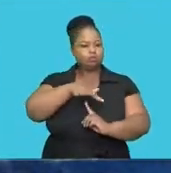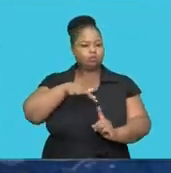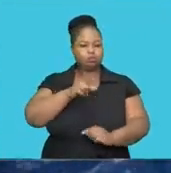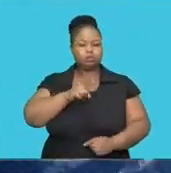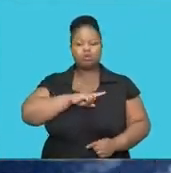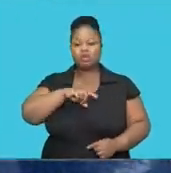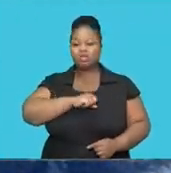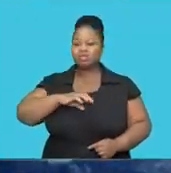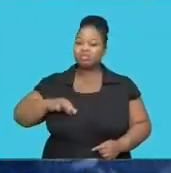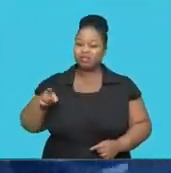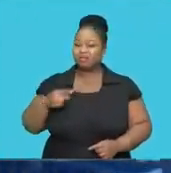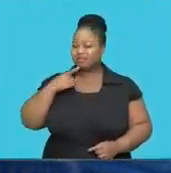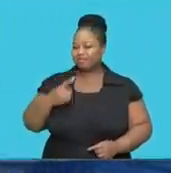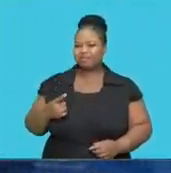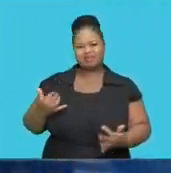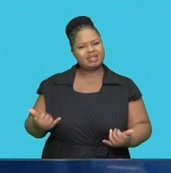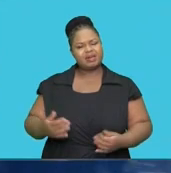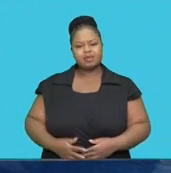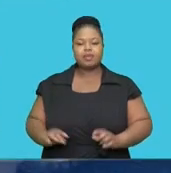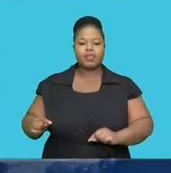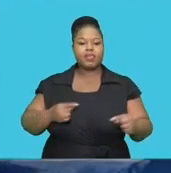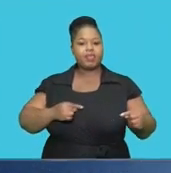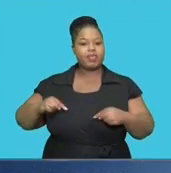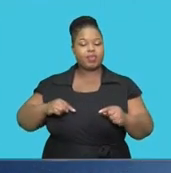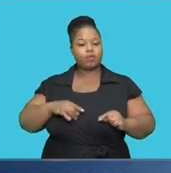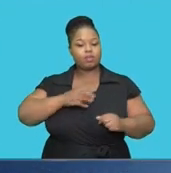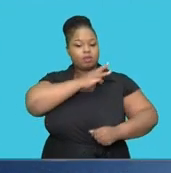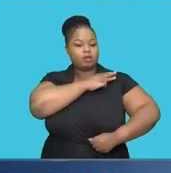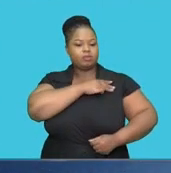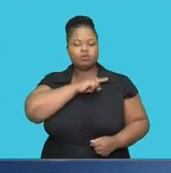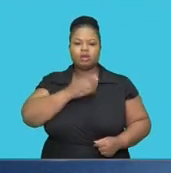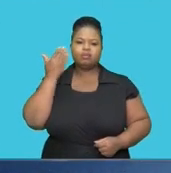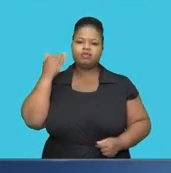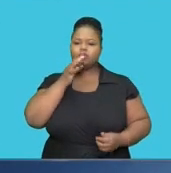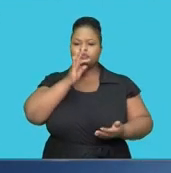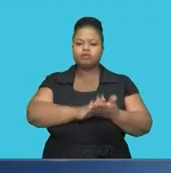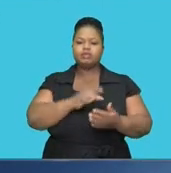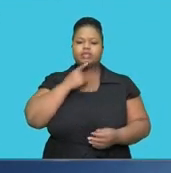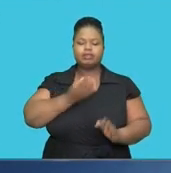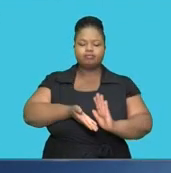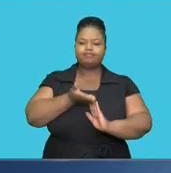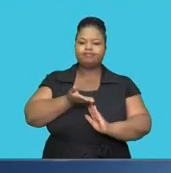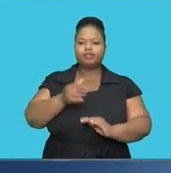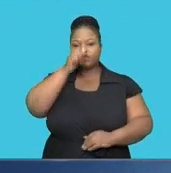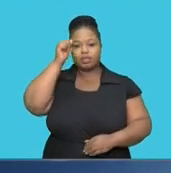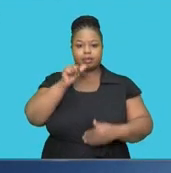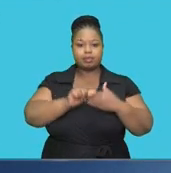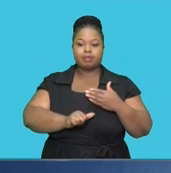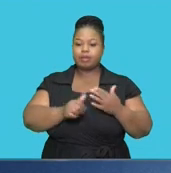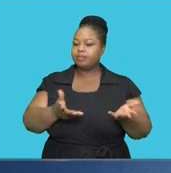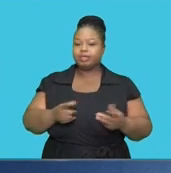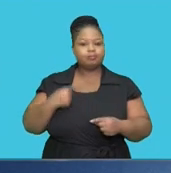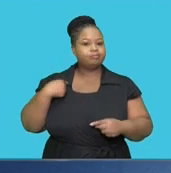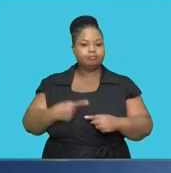the employees also say that there is a dispute with the employer whereby they were promised an increase in April, and as of yet they haven't